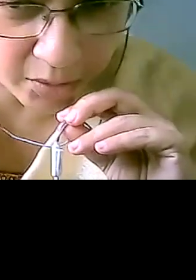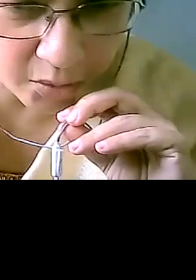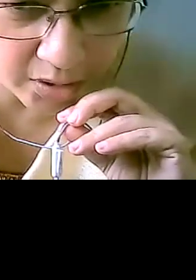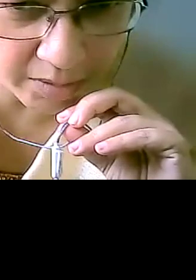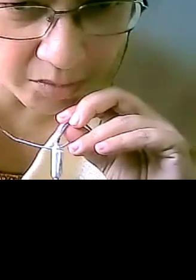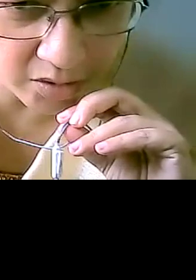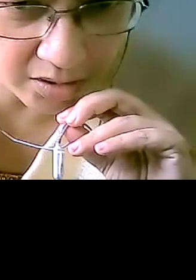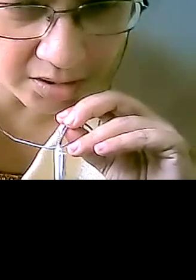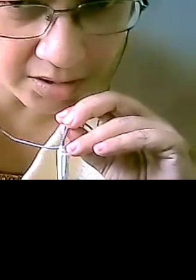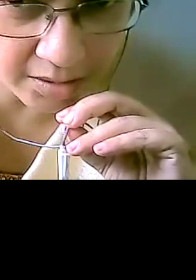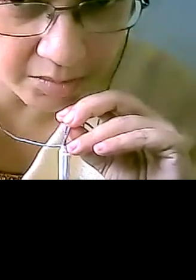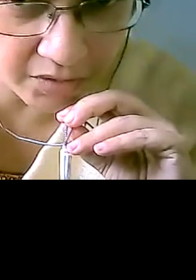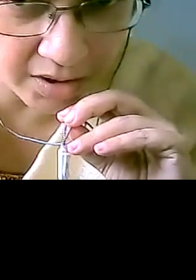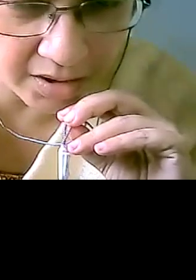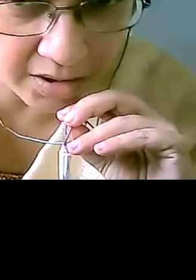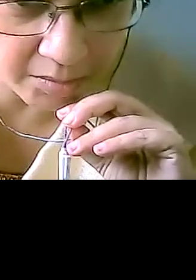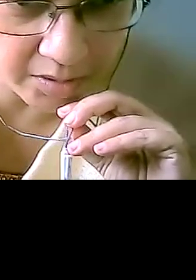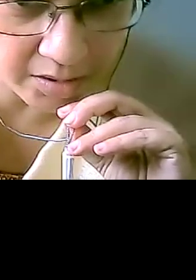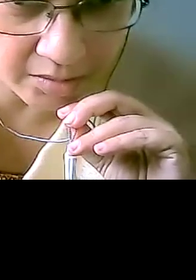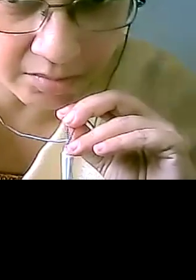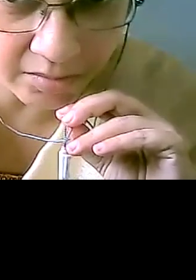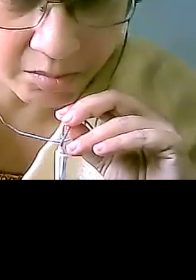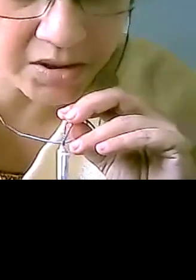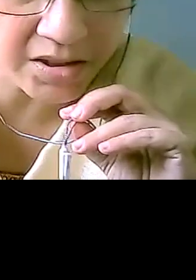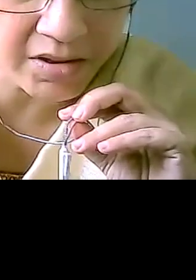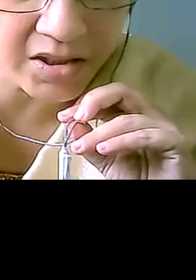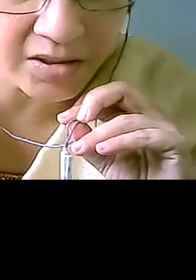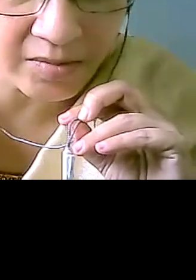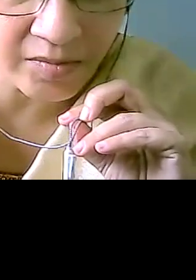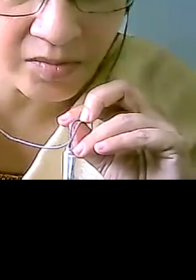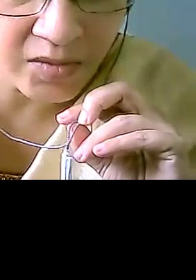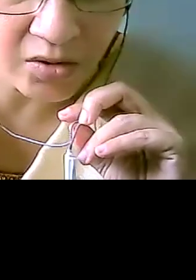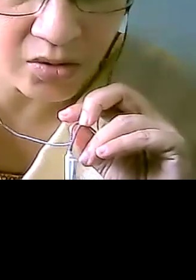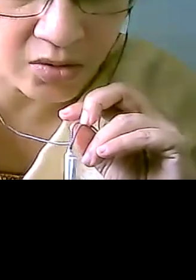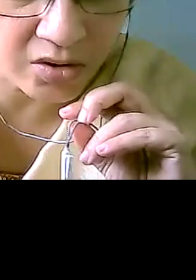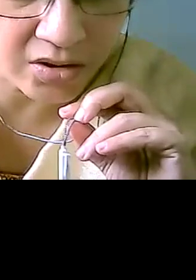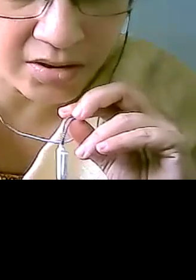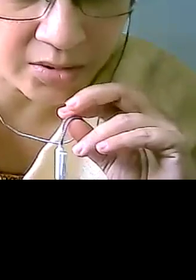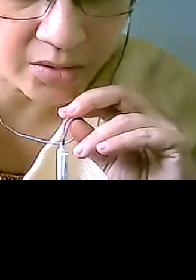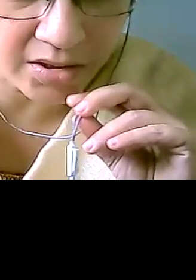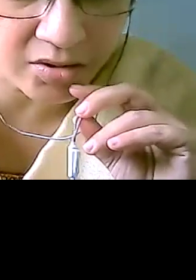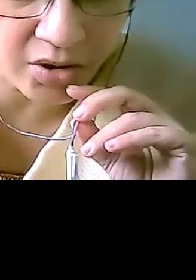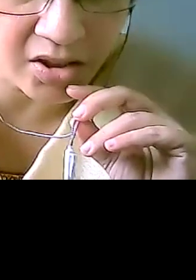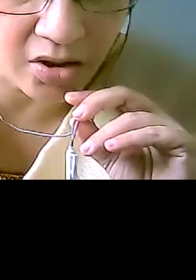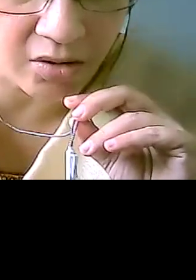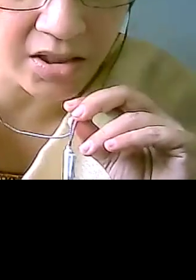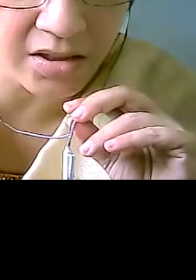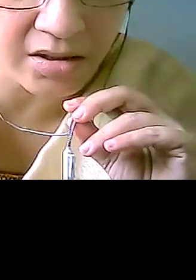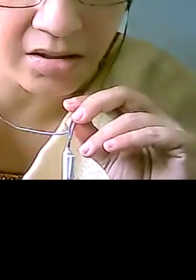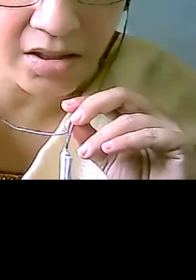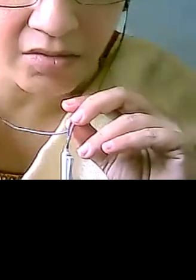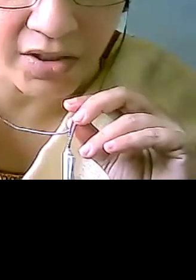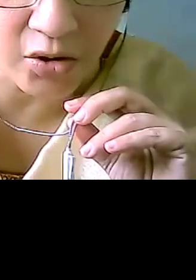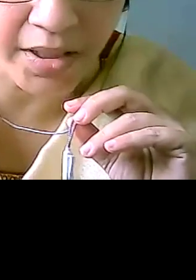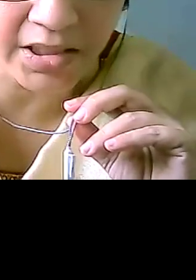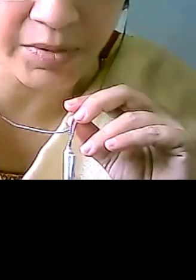Are you able to do it, ma'am, or some difficulty there, ma'am? Means You even cannot this. see it? No, not that's what. It's totally gone. Only